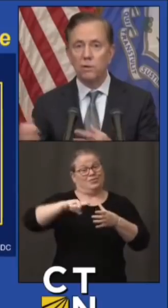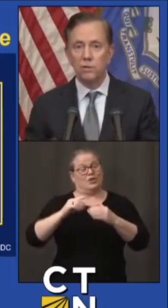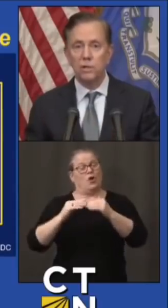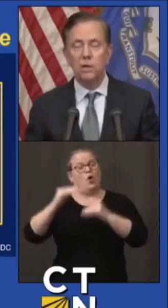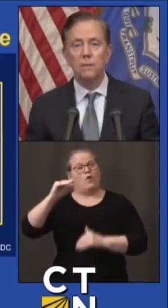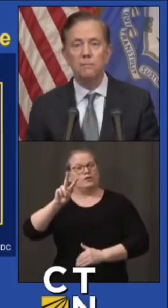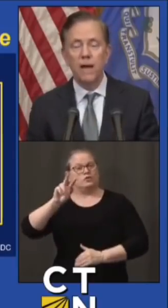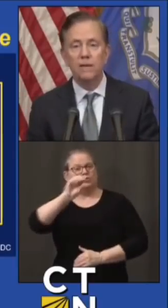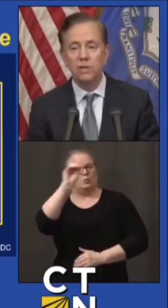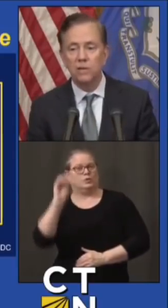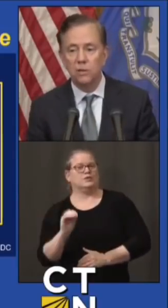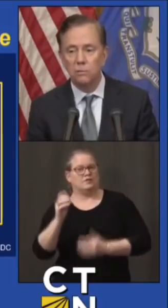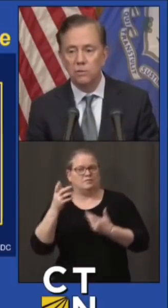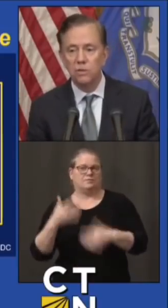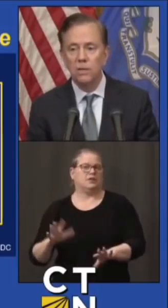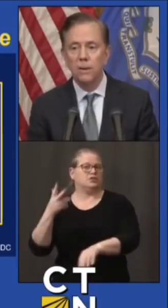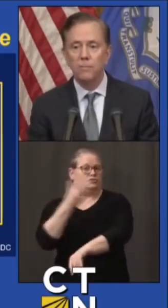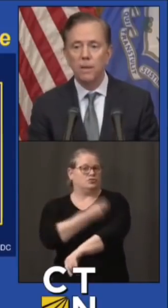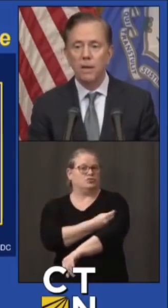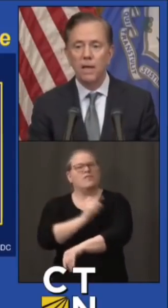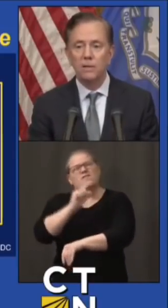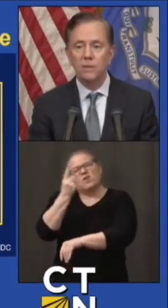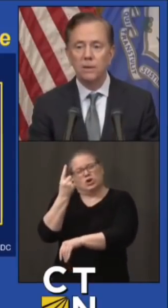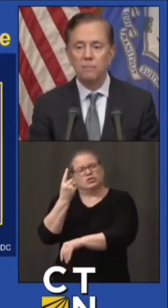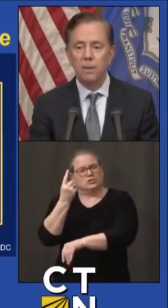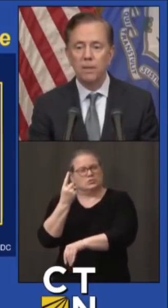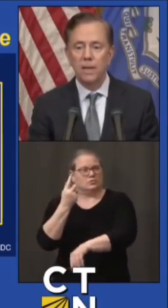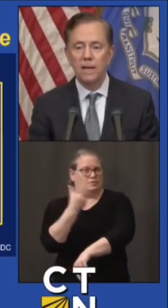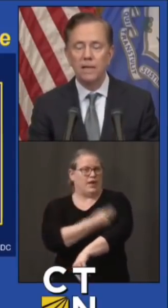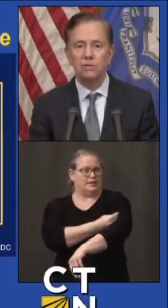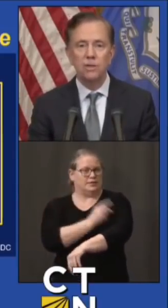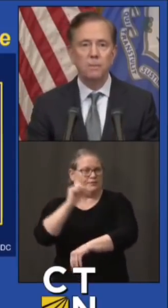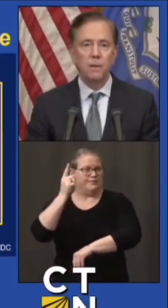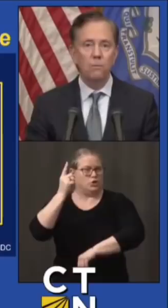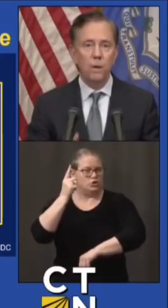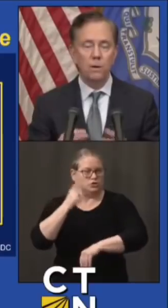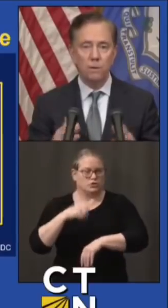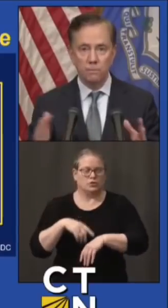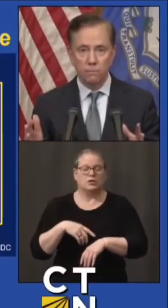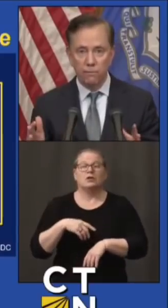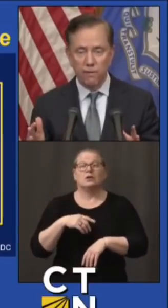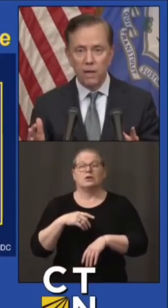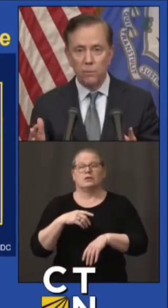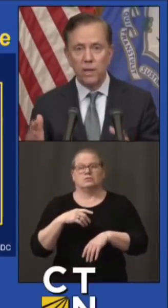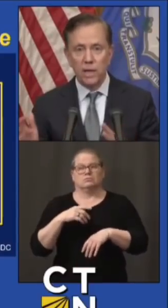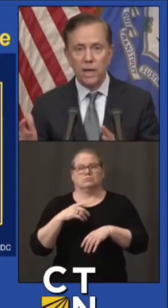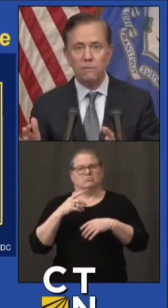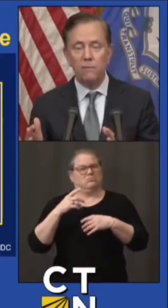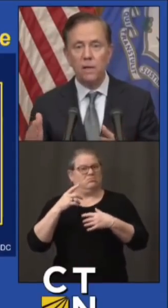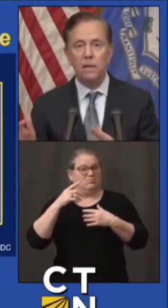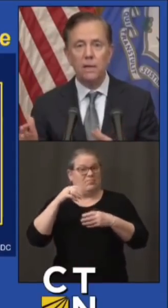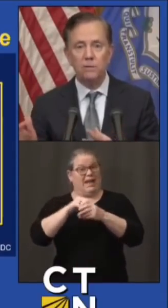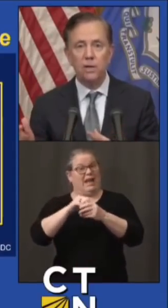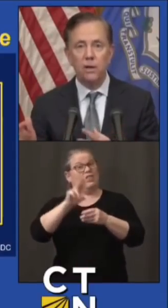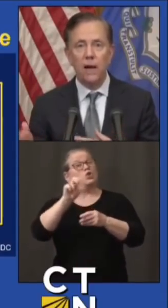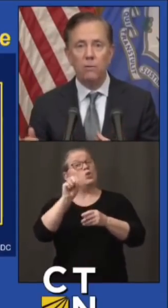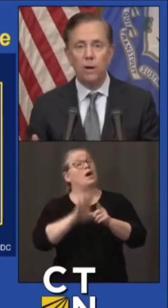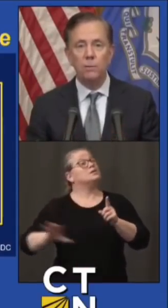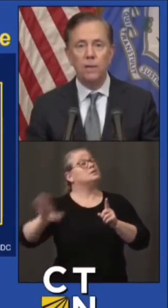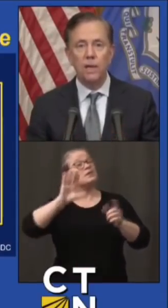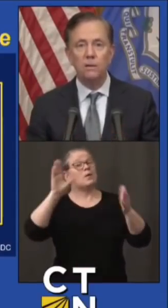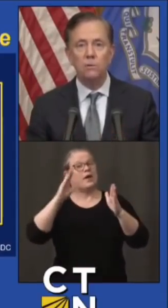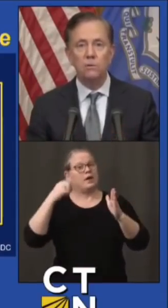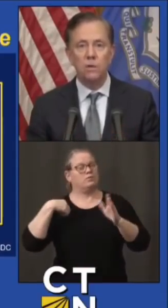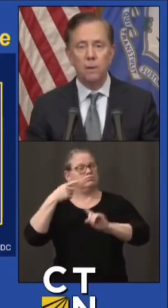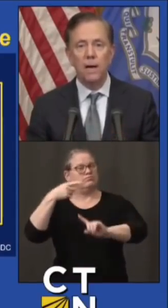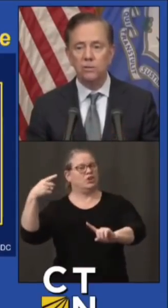their first vaccine dose. And that is something we are following carefully, and I'll tell you how we're